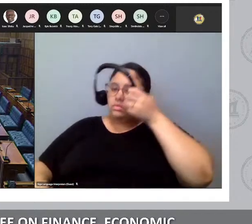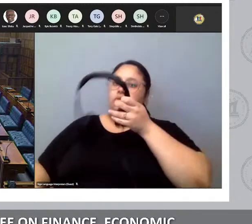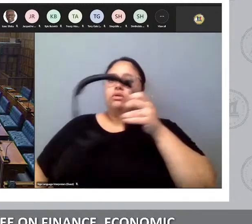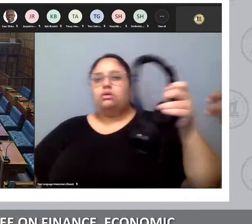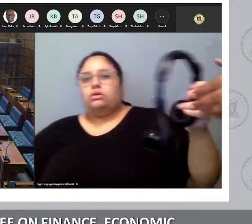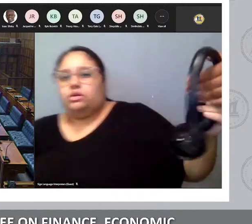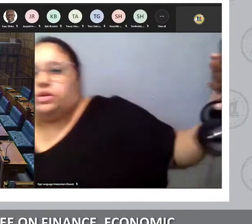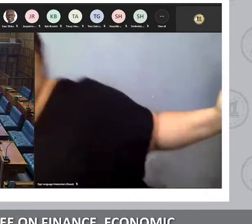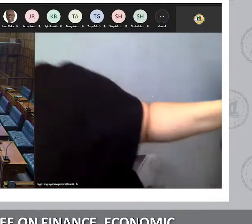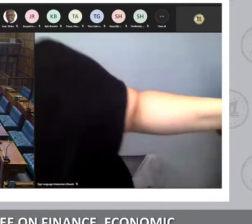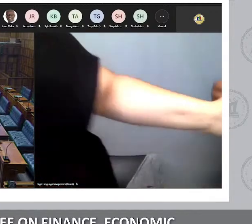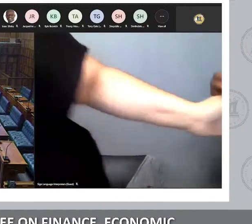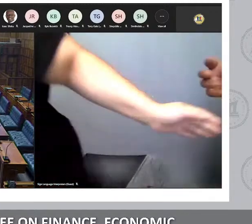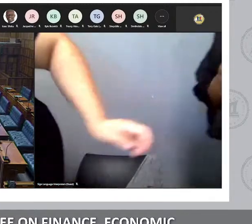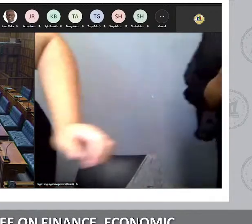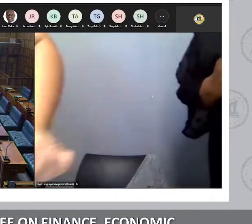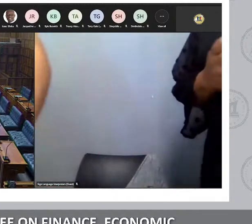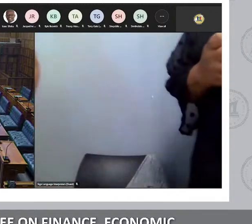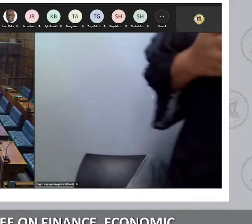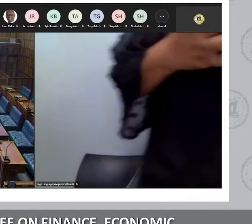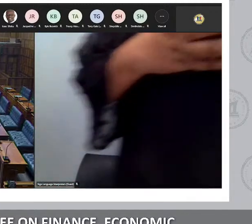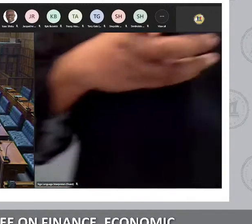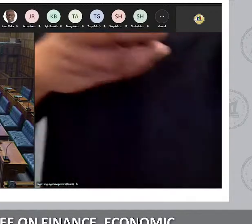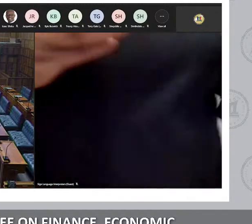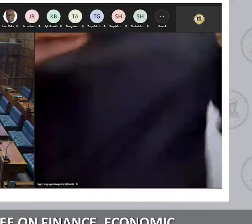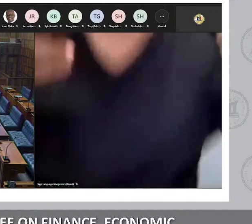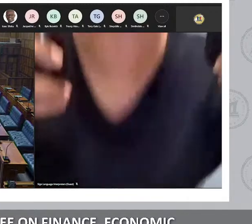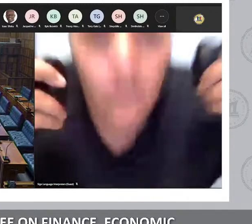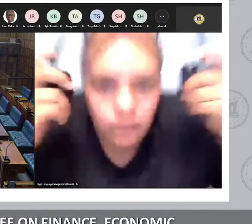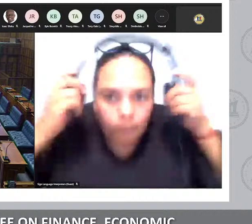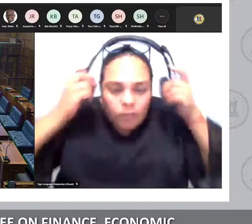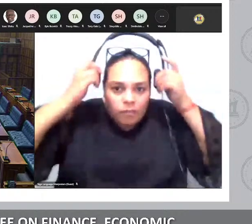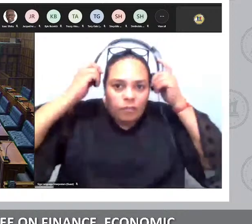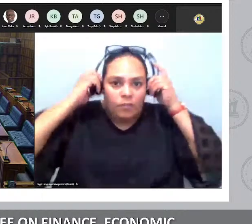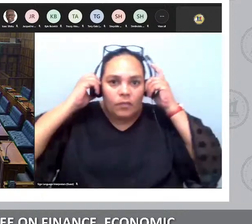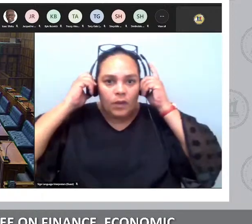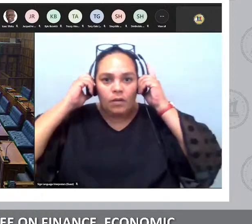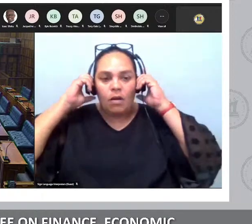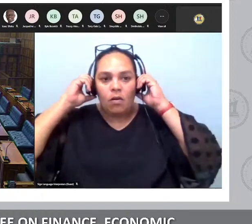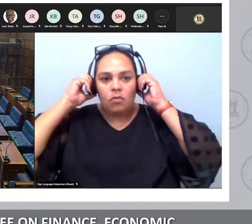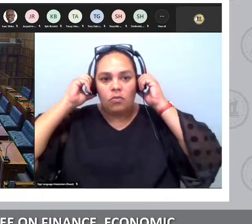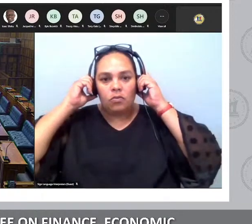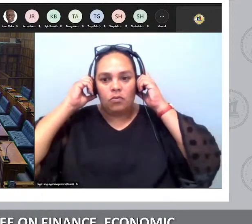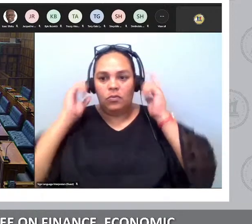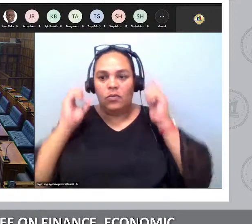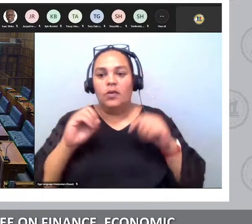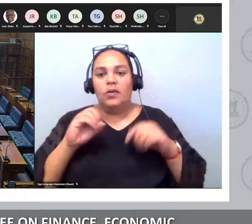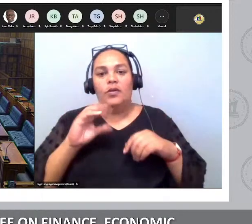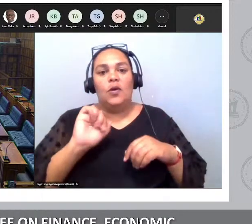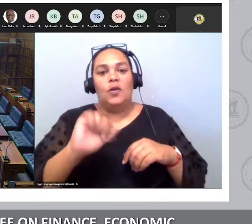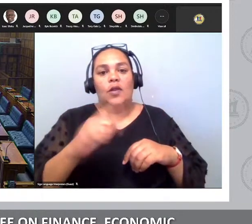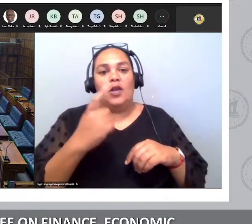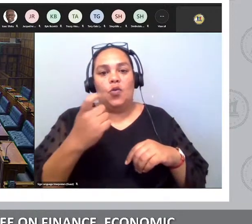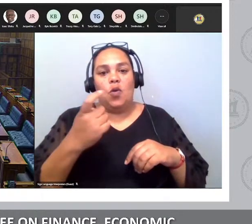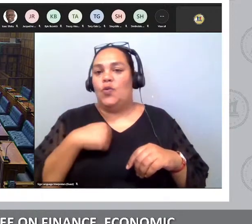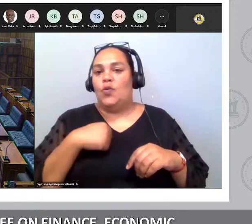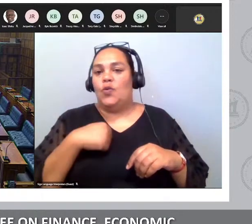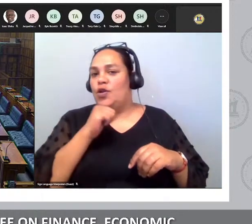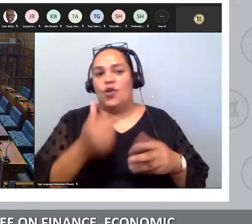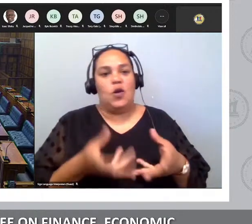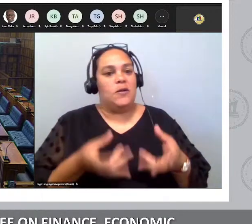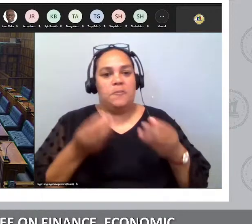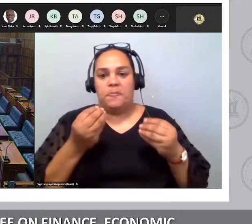private sector involved in investing in in the terminal in the terminal in in Alin so um that one we didn't